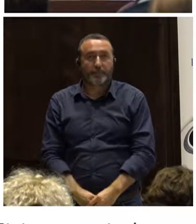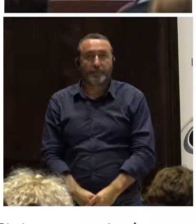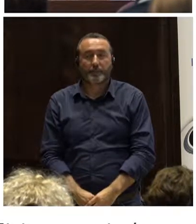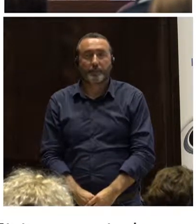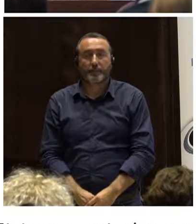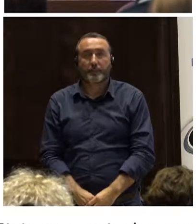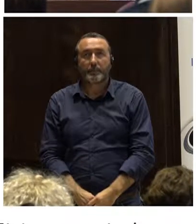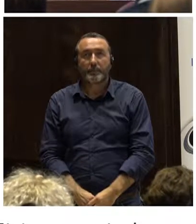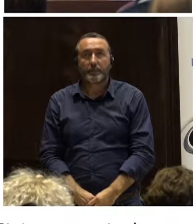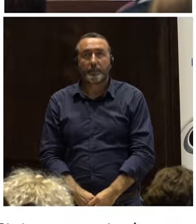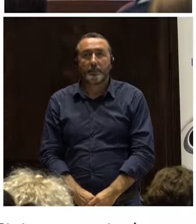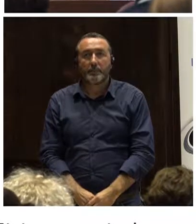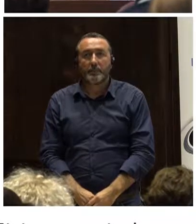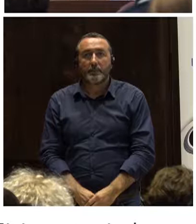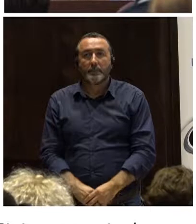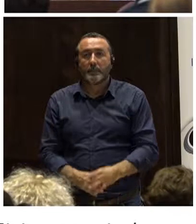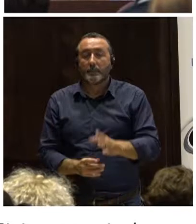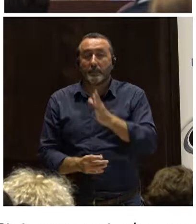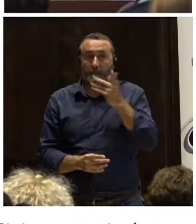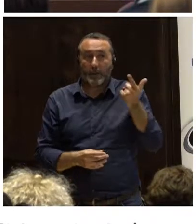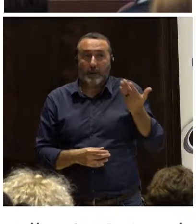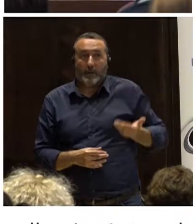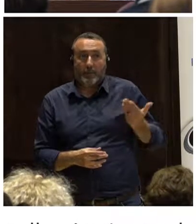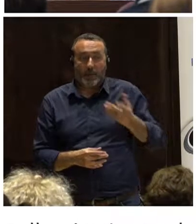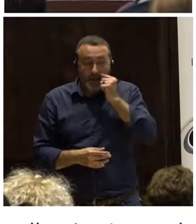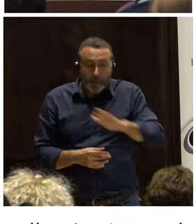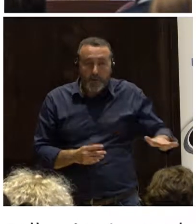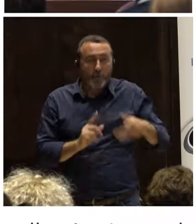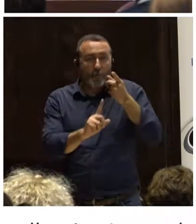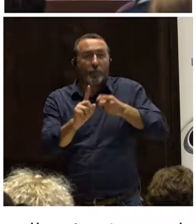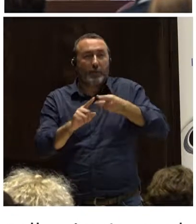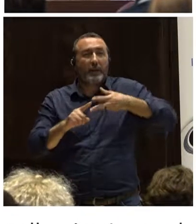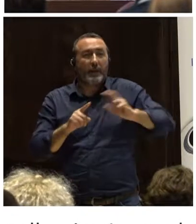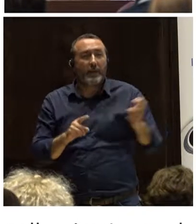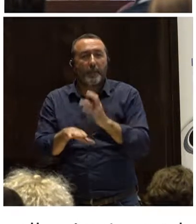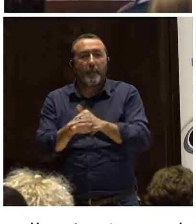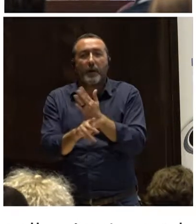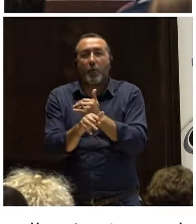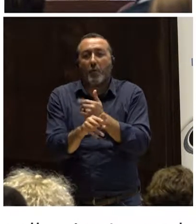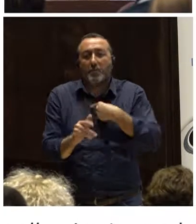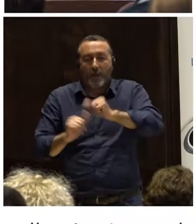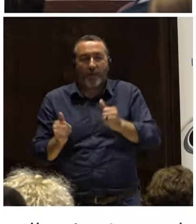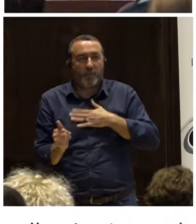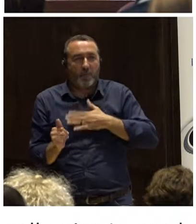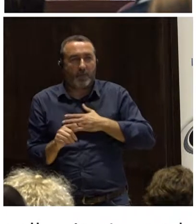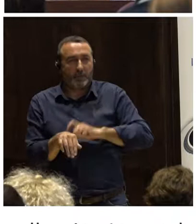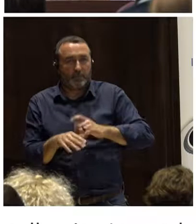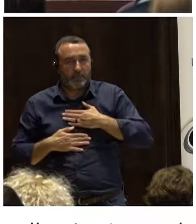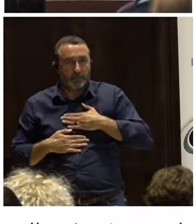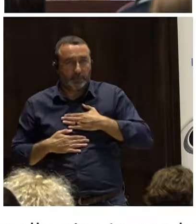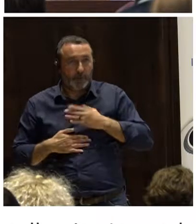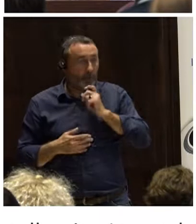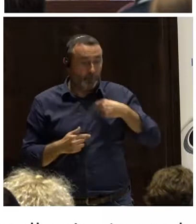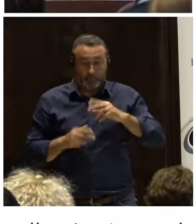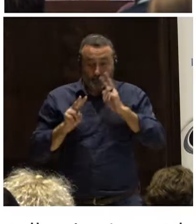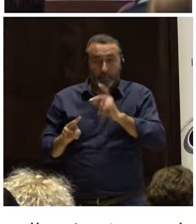to access whatever play they wanted. And so this occupational therapist, great